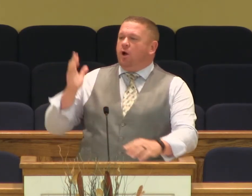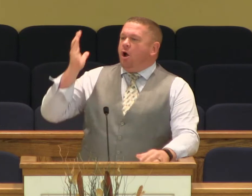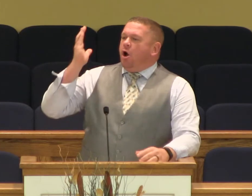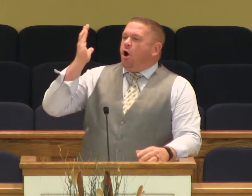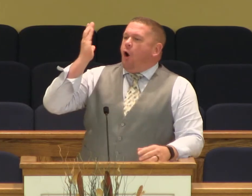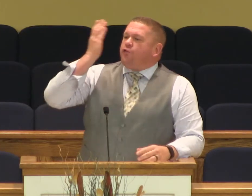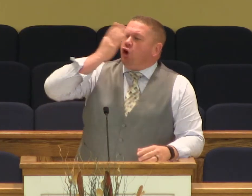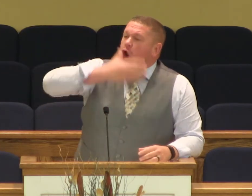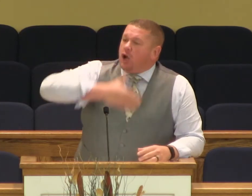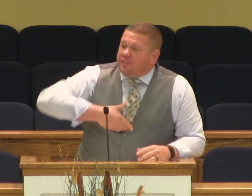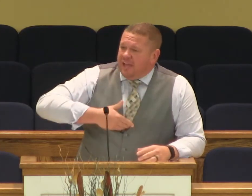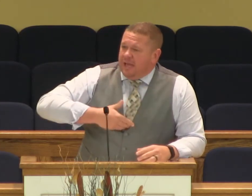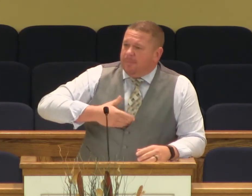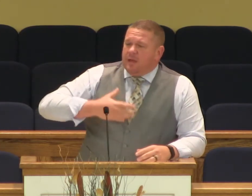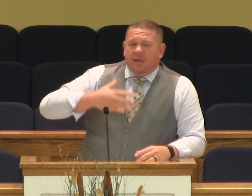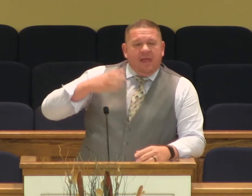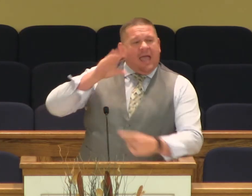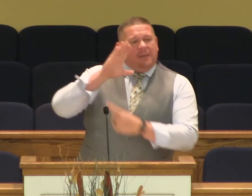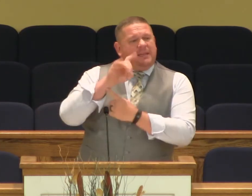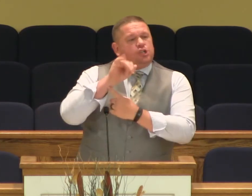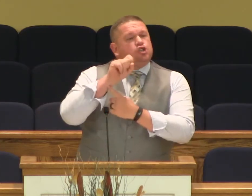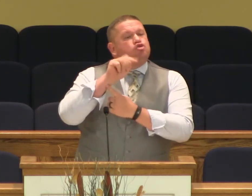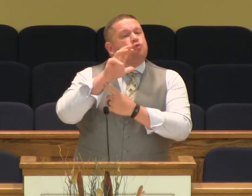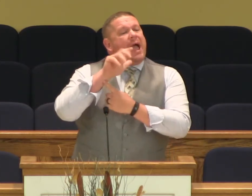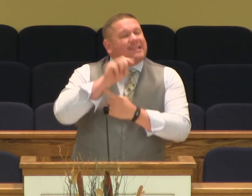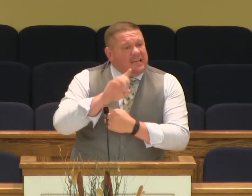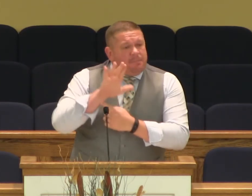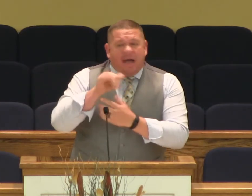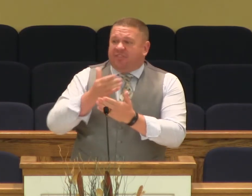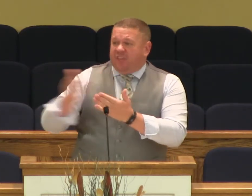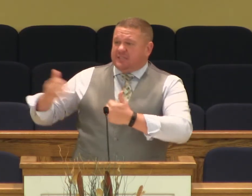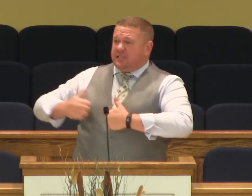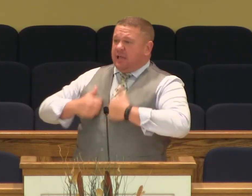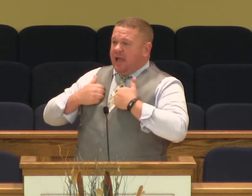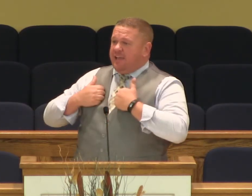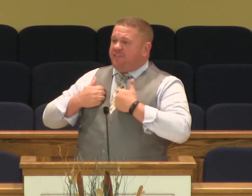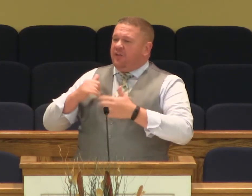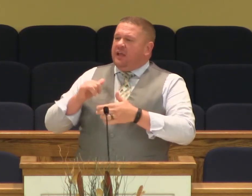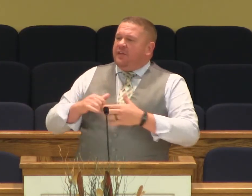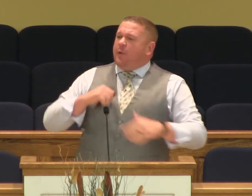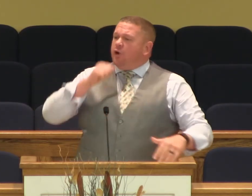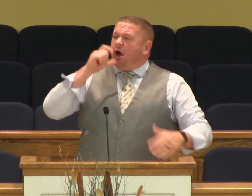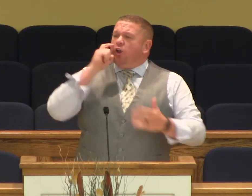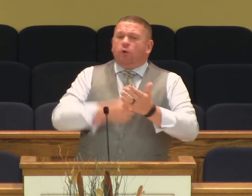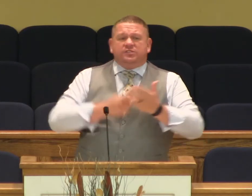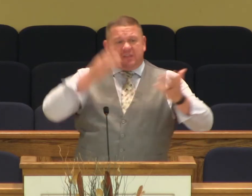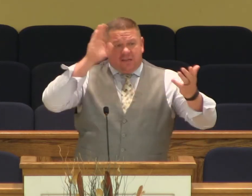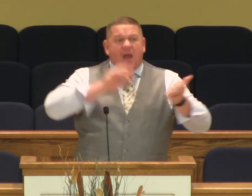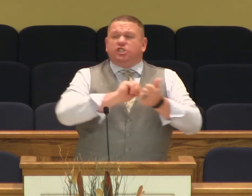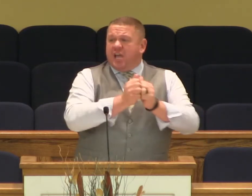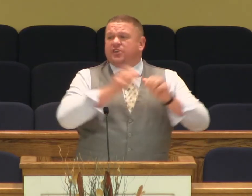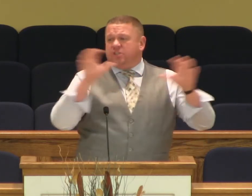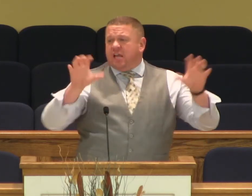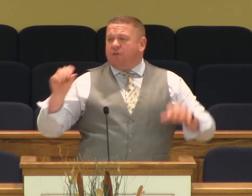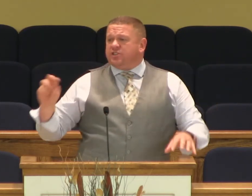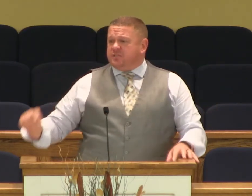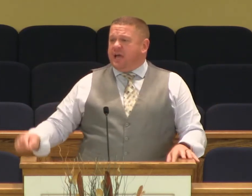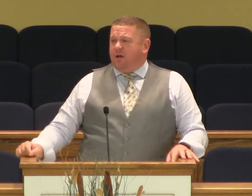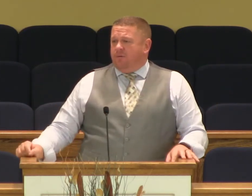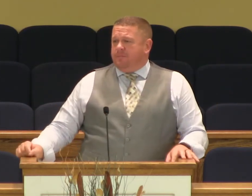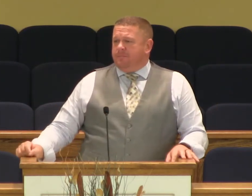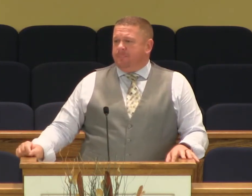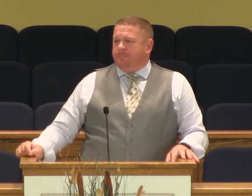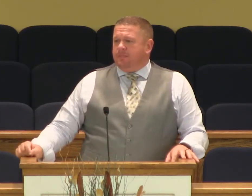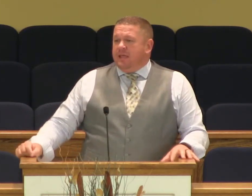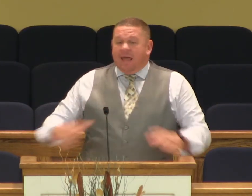to overlook them and be distracted by things in life that we're not noticing that God has changed the decorations